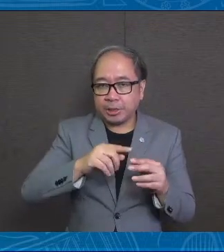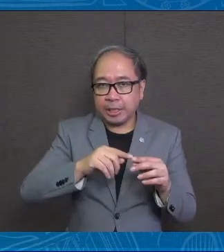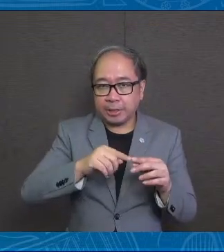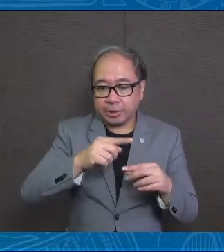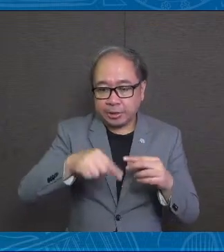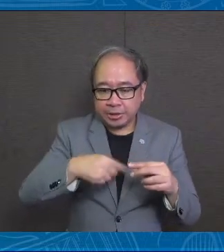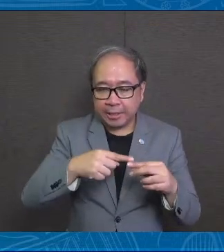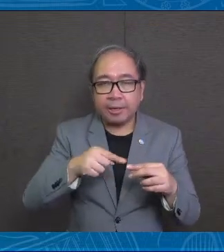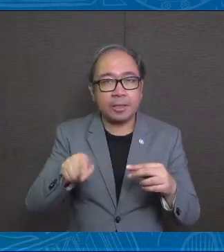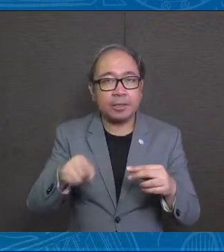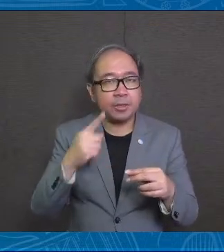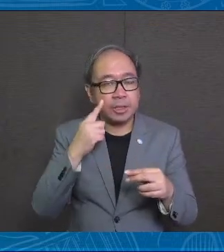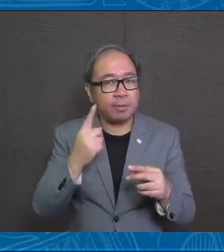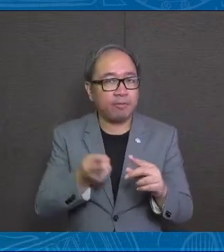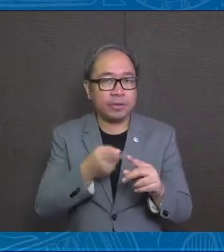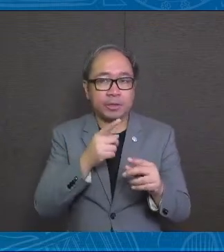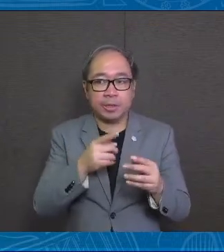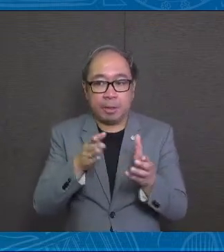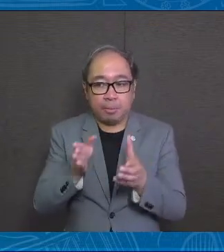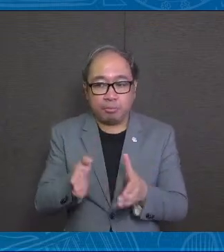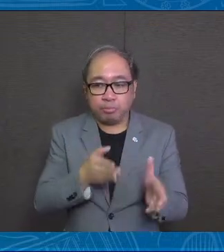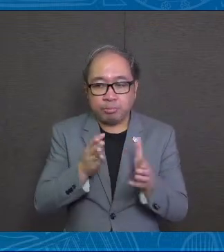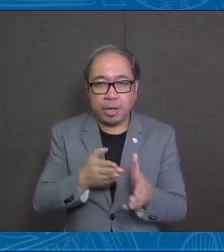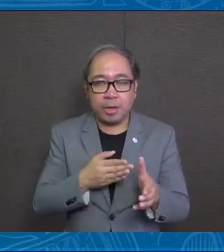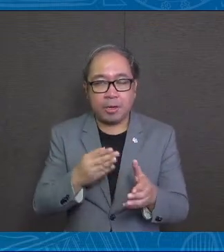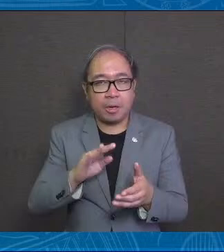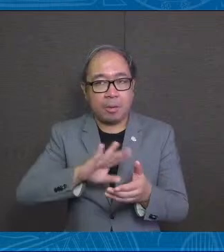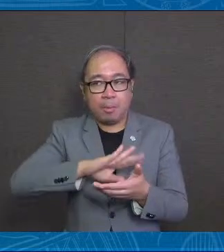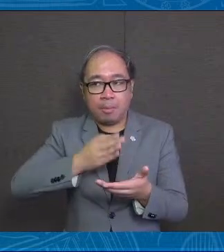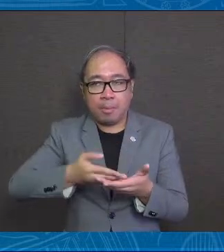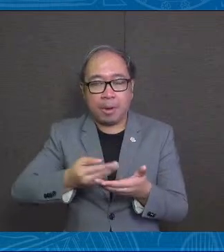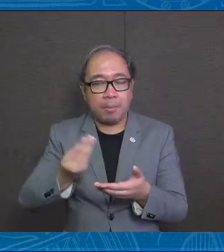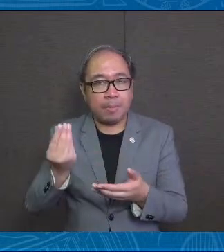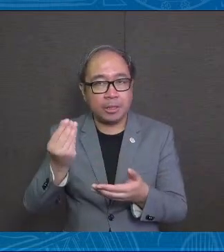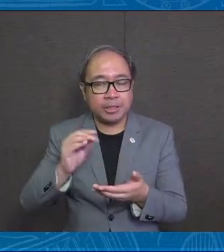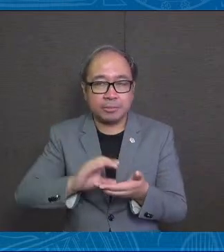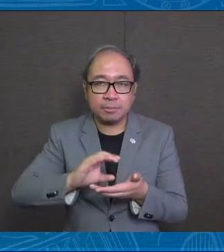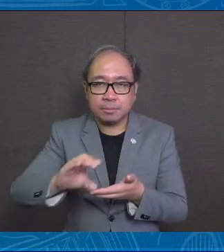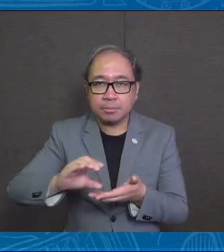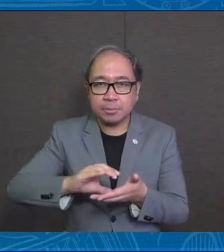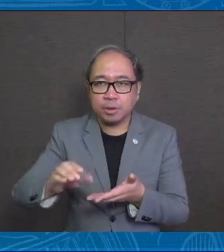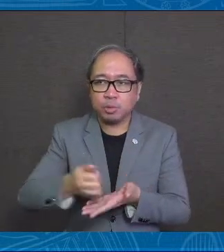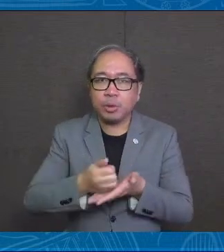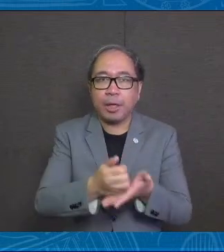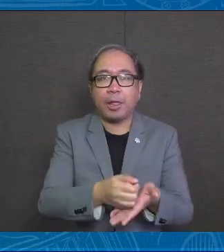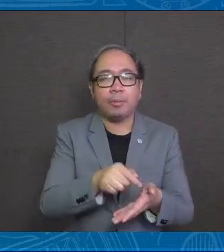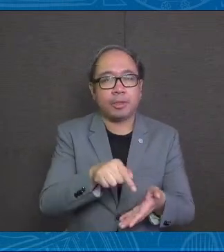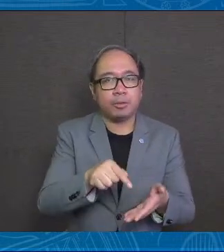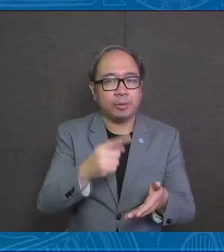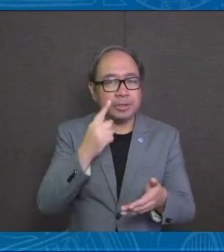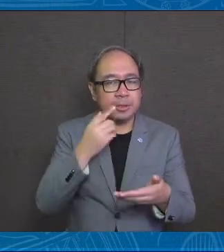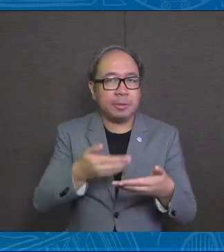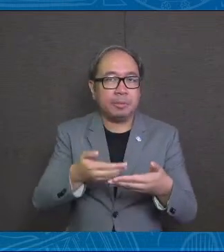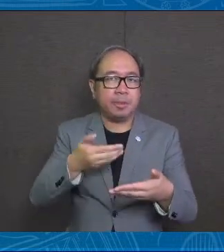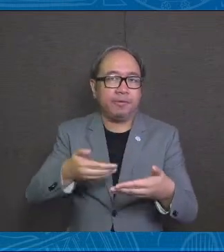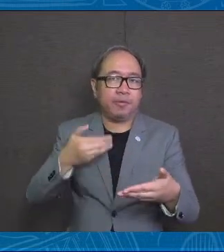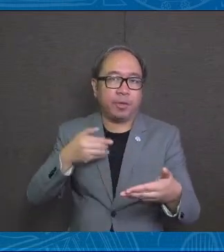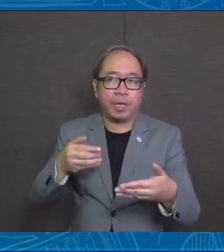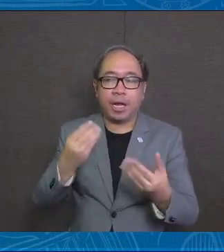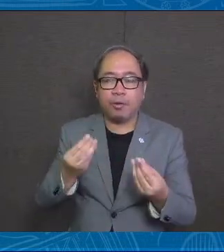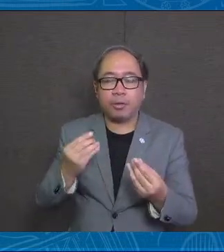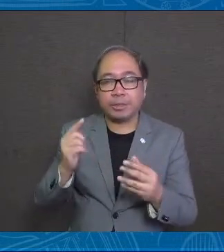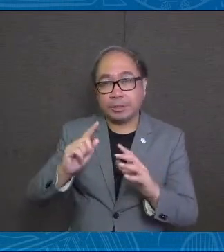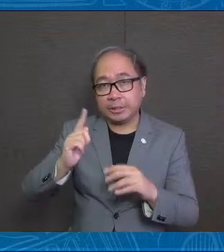preparation. It's really helping sectors to build in climate and disaster risk assessments at early stage of public investment.